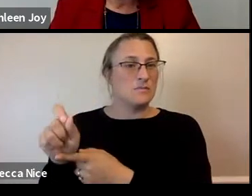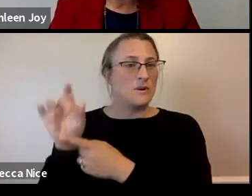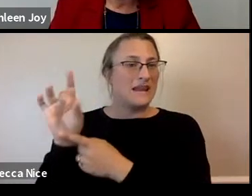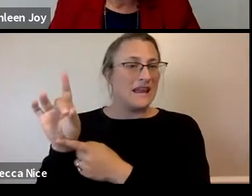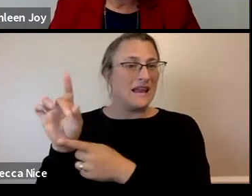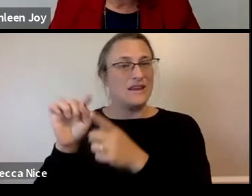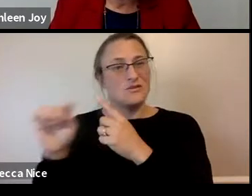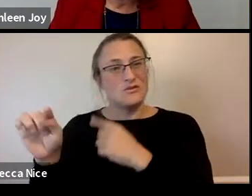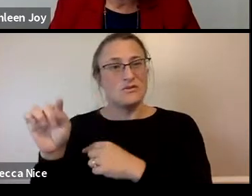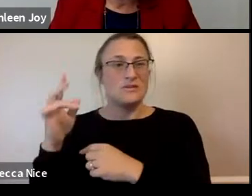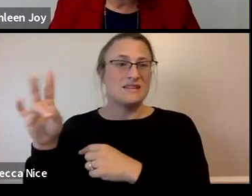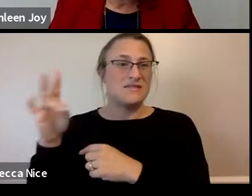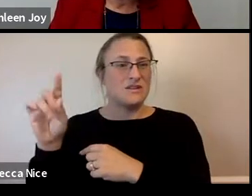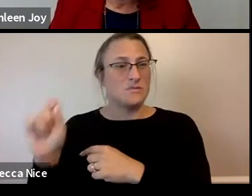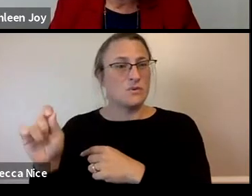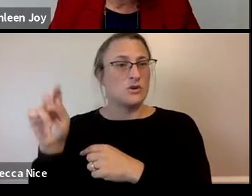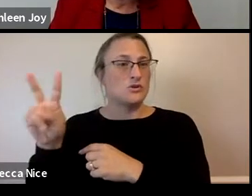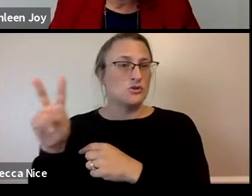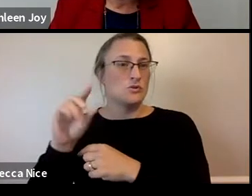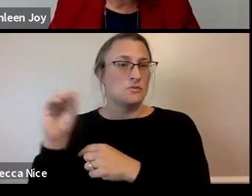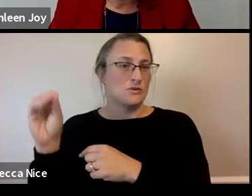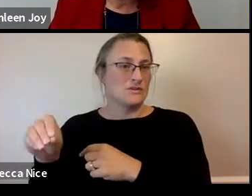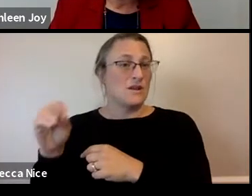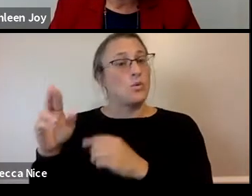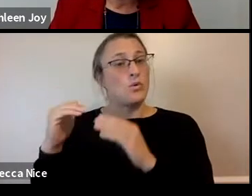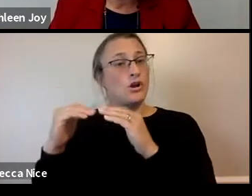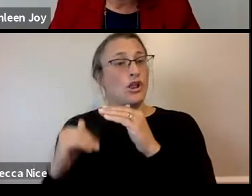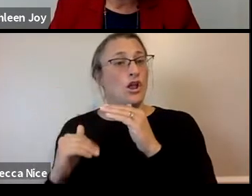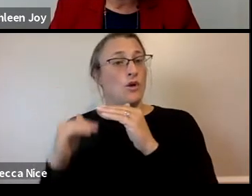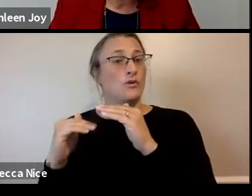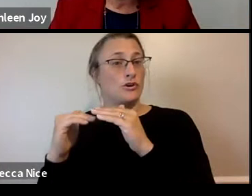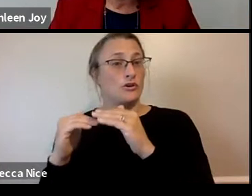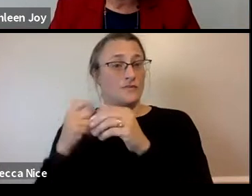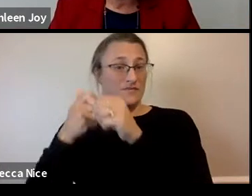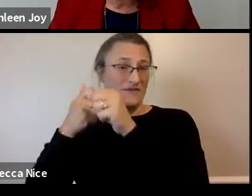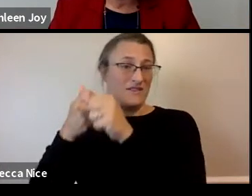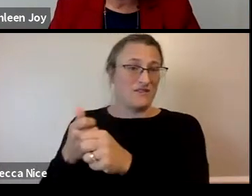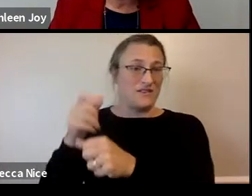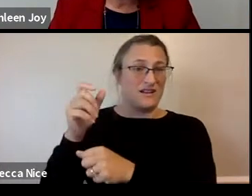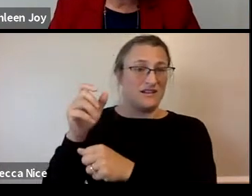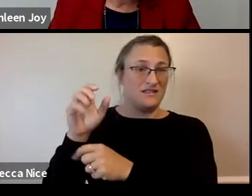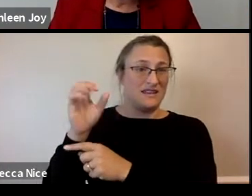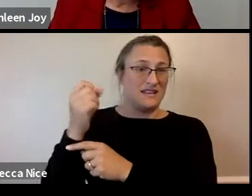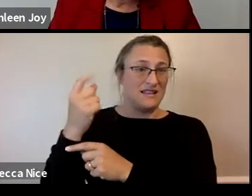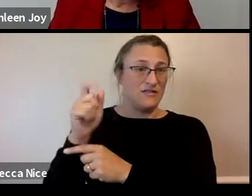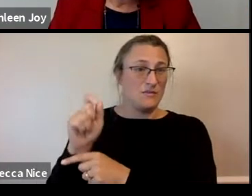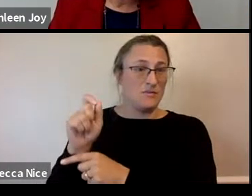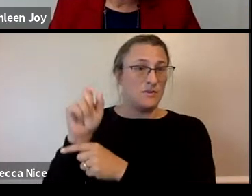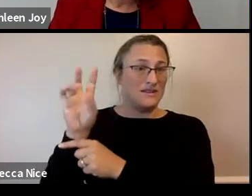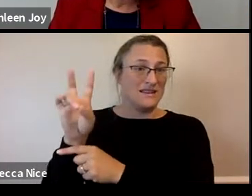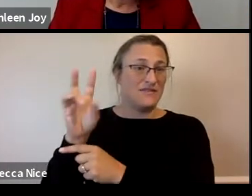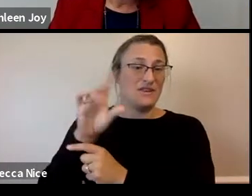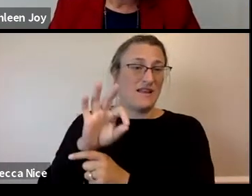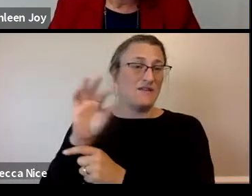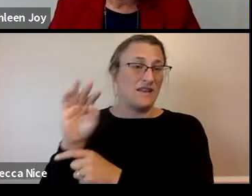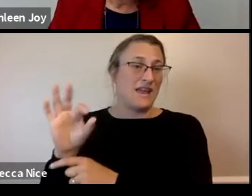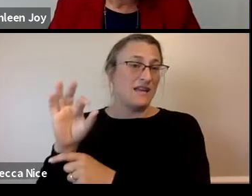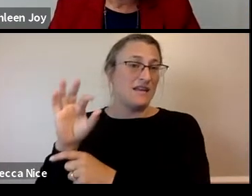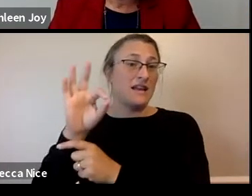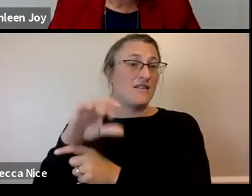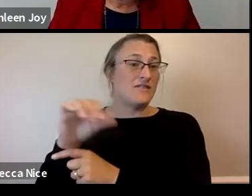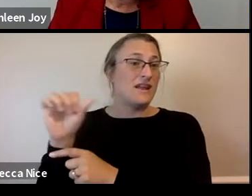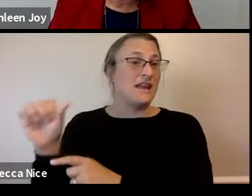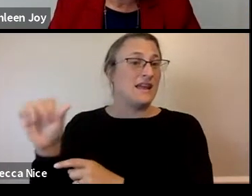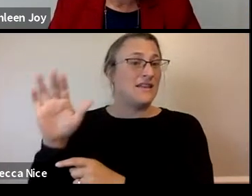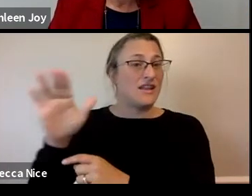17.2% by 2031, or maybe lower according to the FAA, 11.7% and 12%